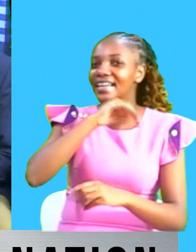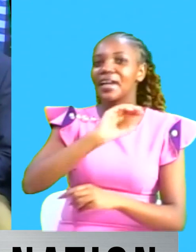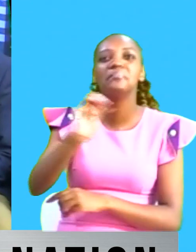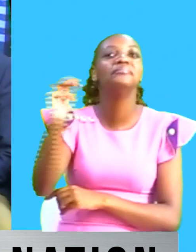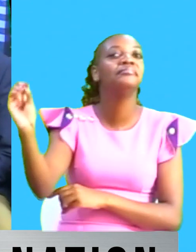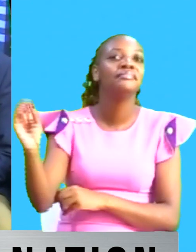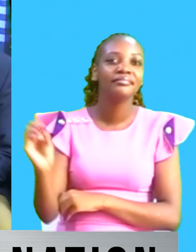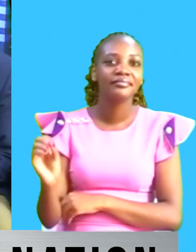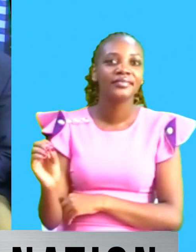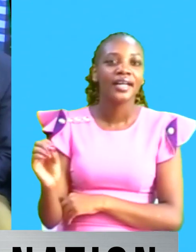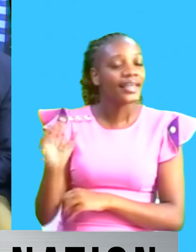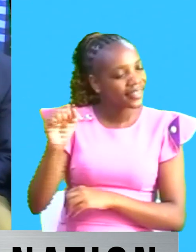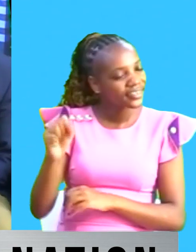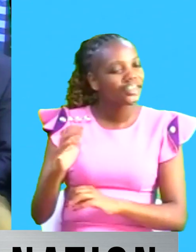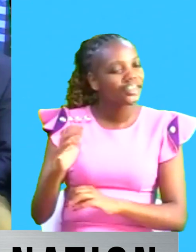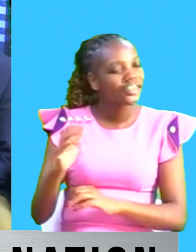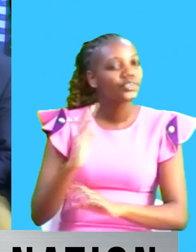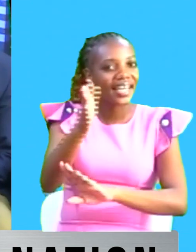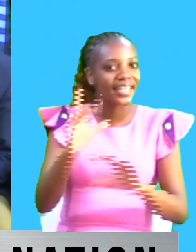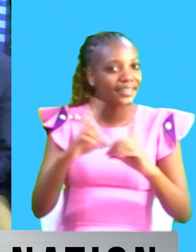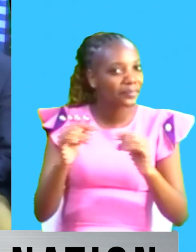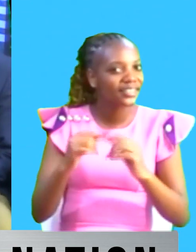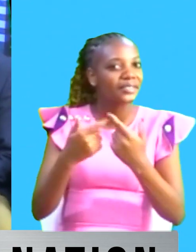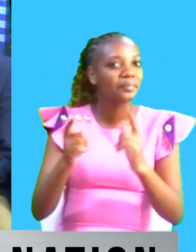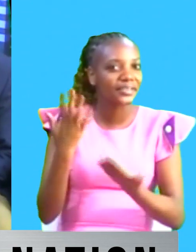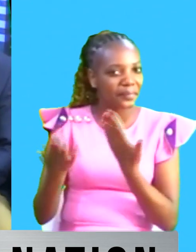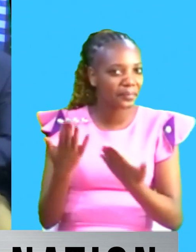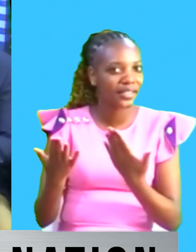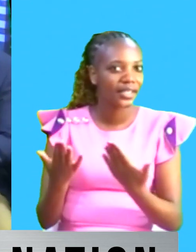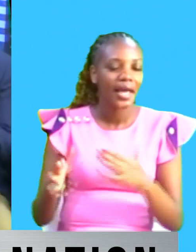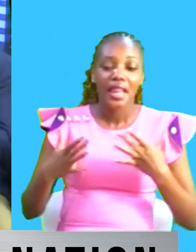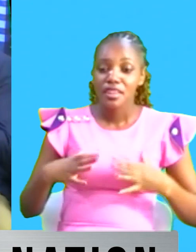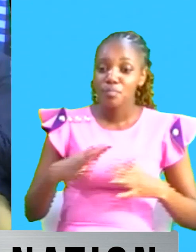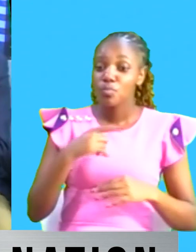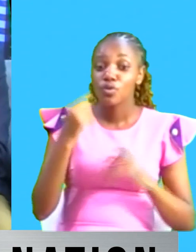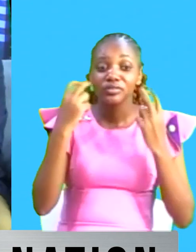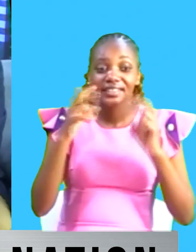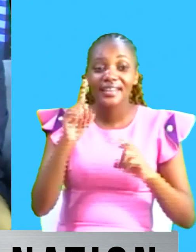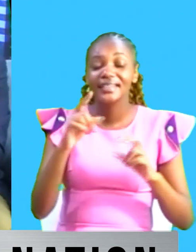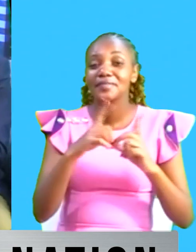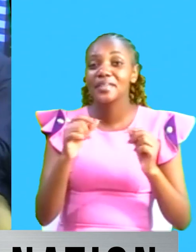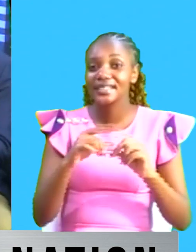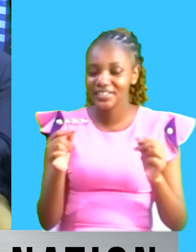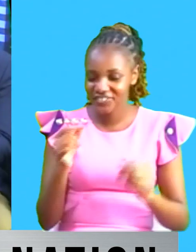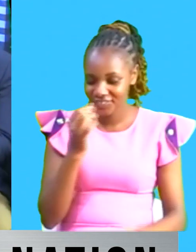actually addressing him directly. It's addressing him directly. What I'm saying is that the people who are seeing this Twitter before